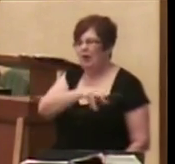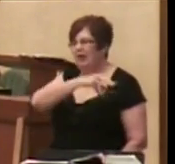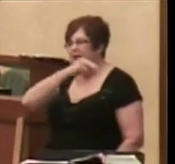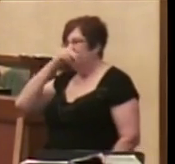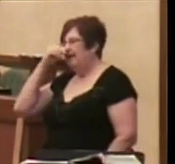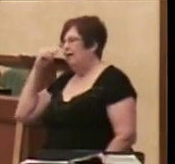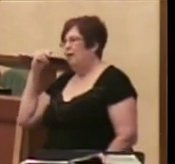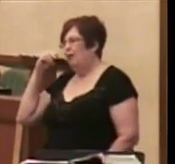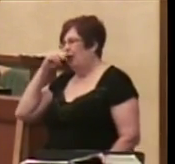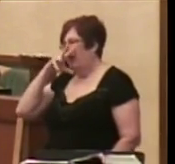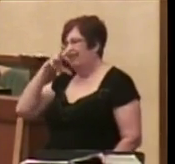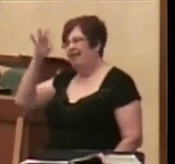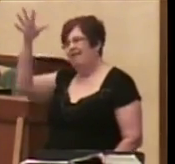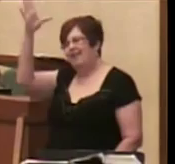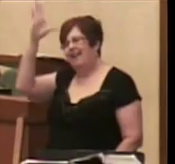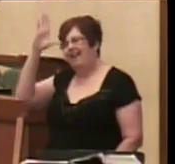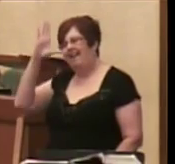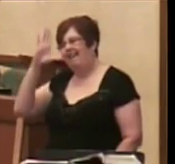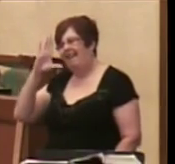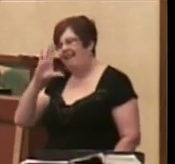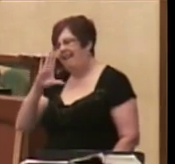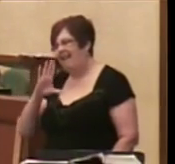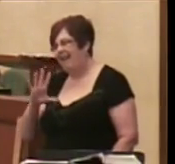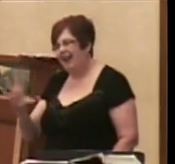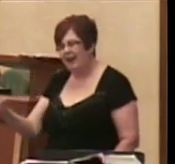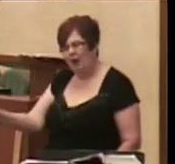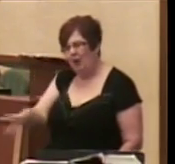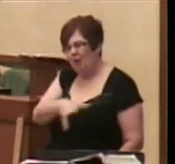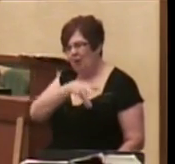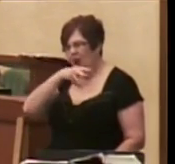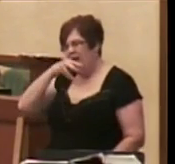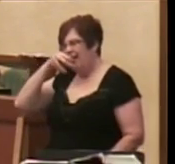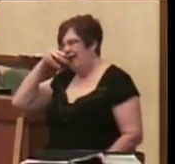breathe deep the breath of God.